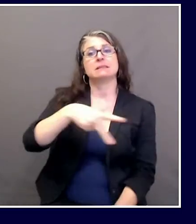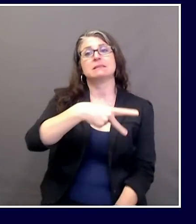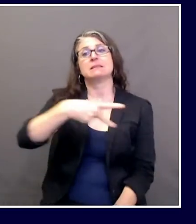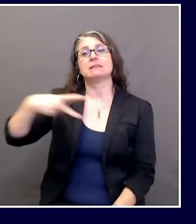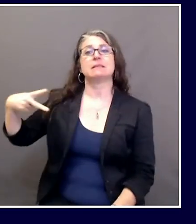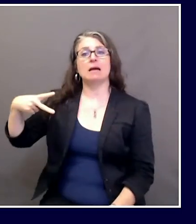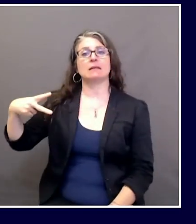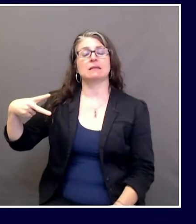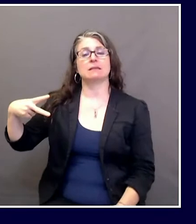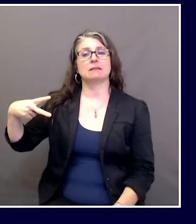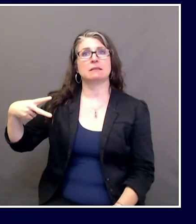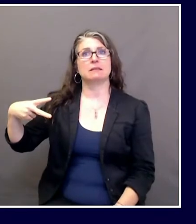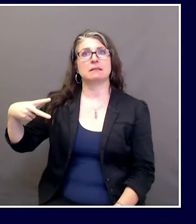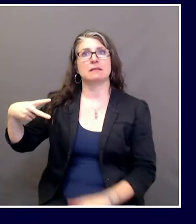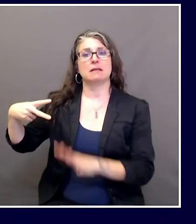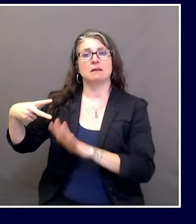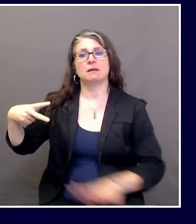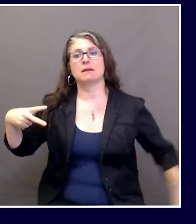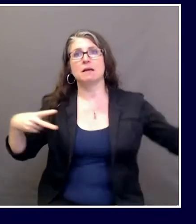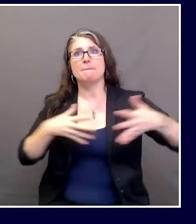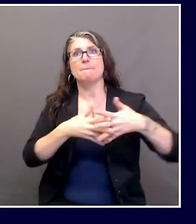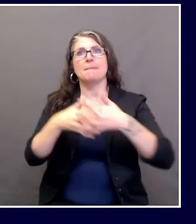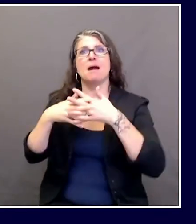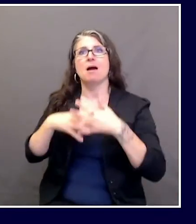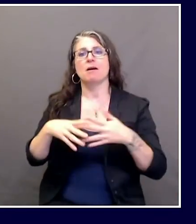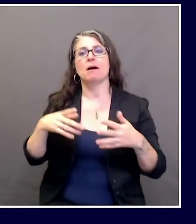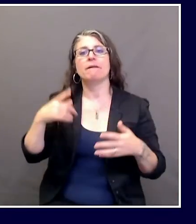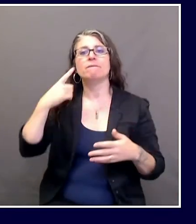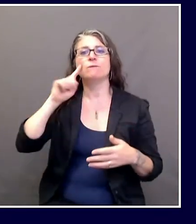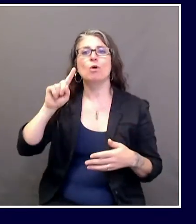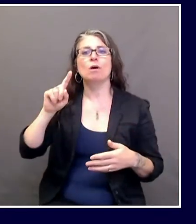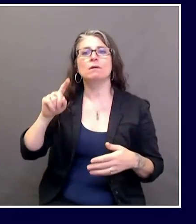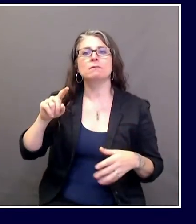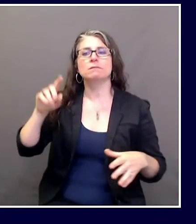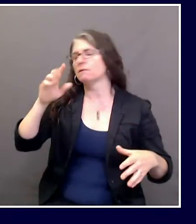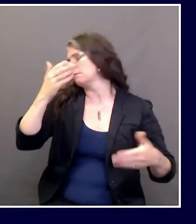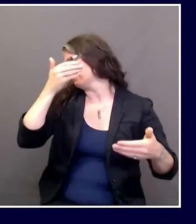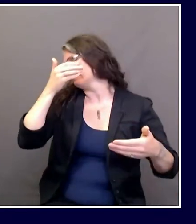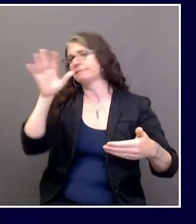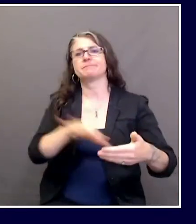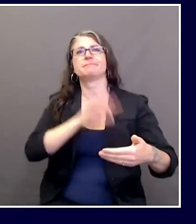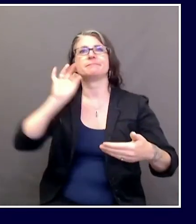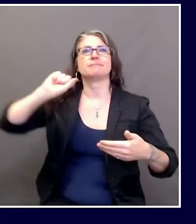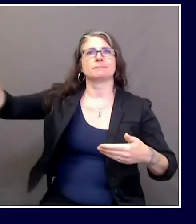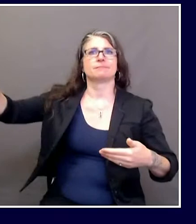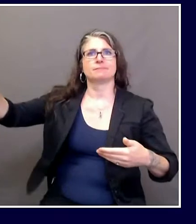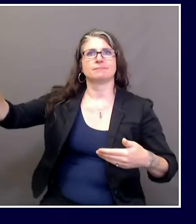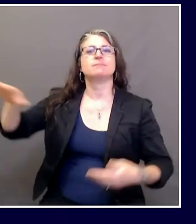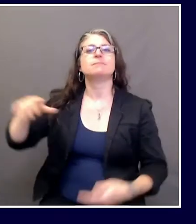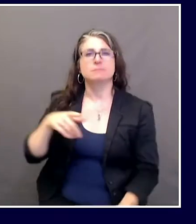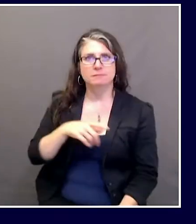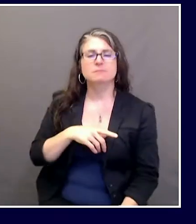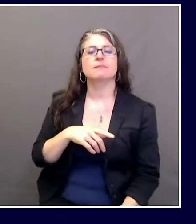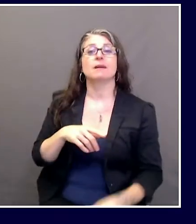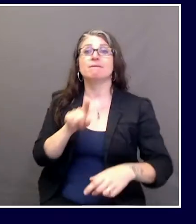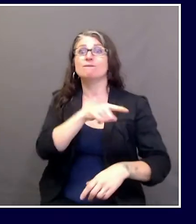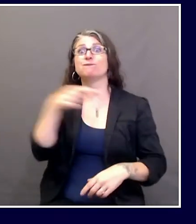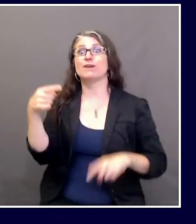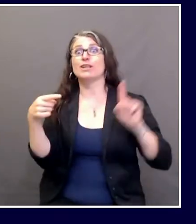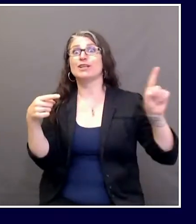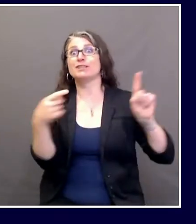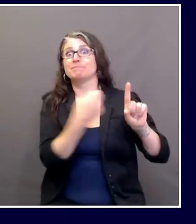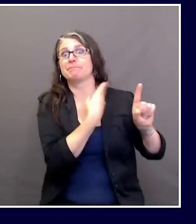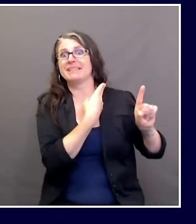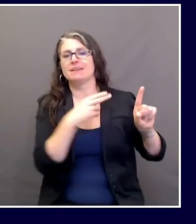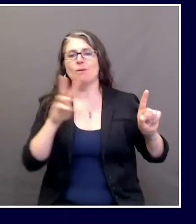that we sequence. Wyoming was in the top spot, and Maine was just a shade below that, followed somewhat distantly by Hawaii.